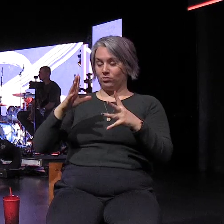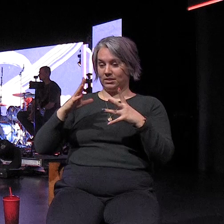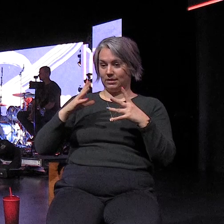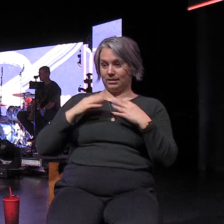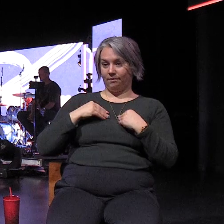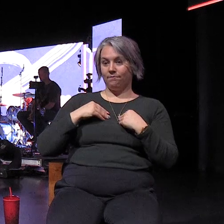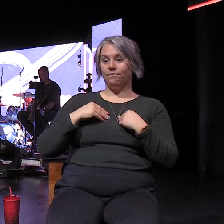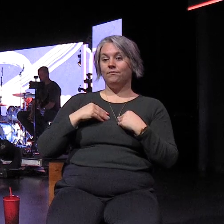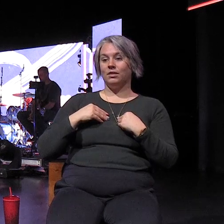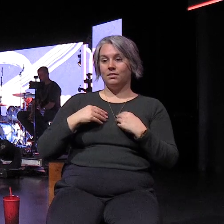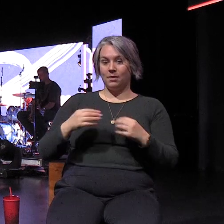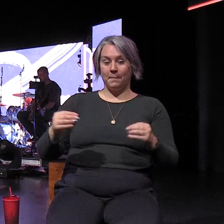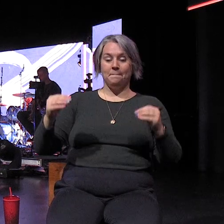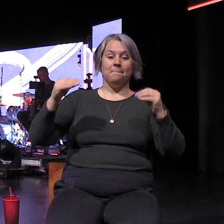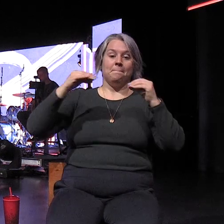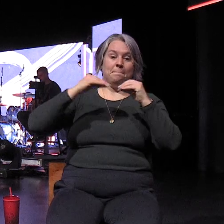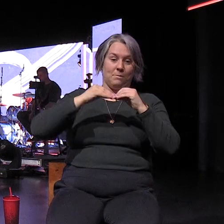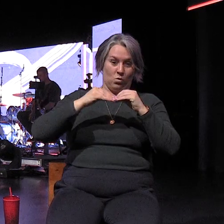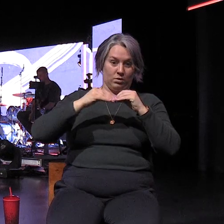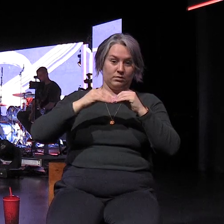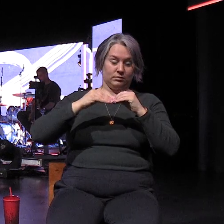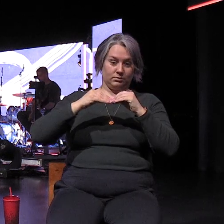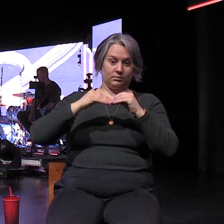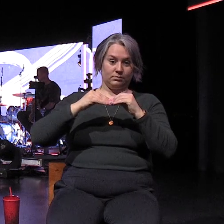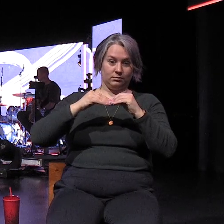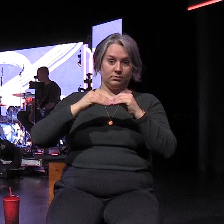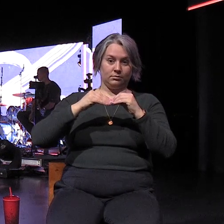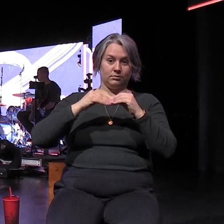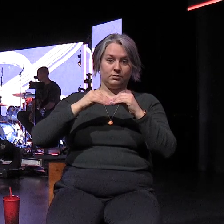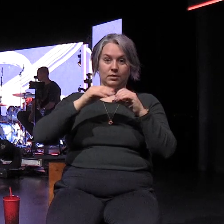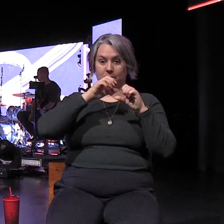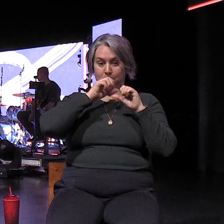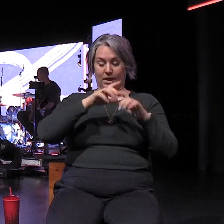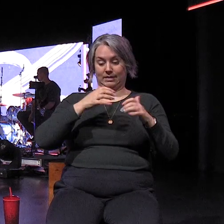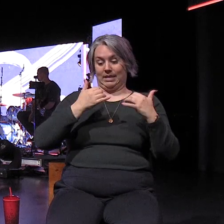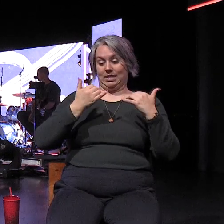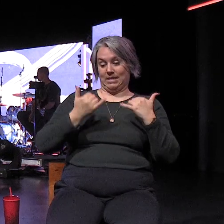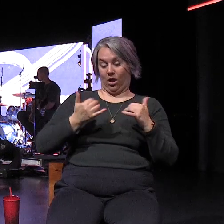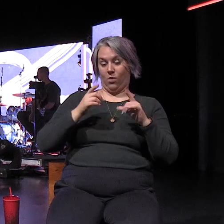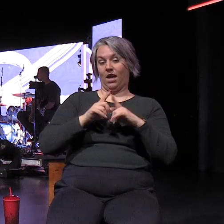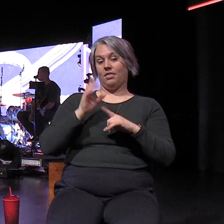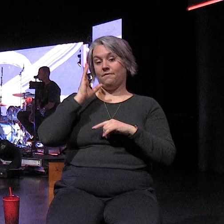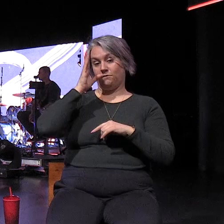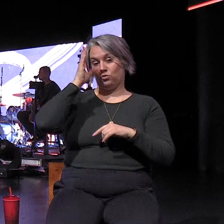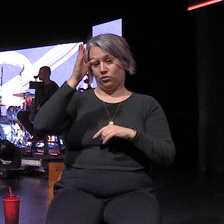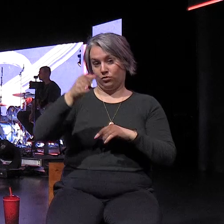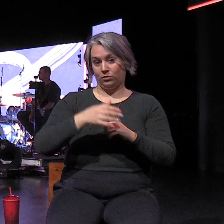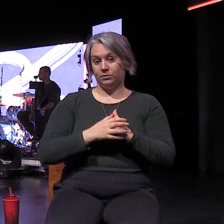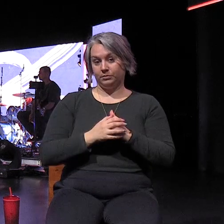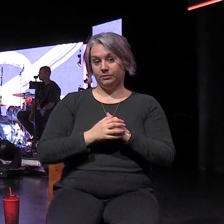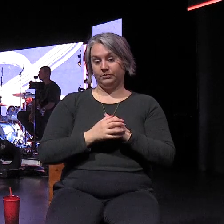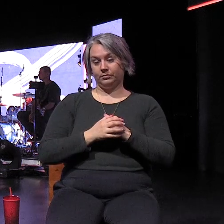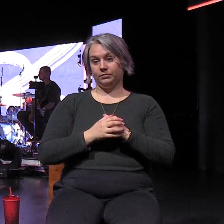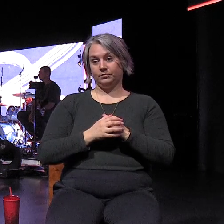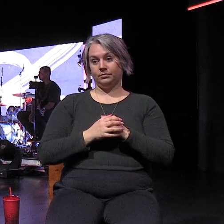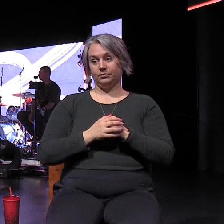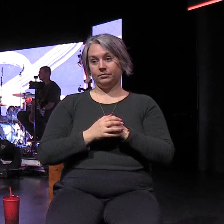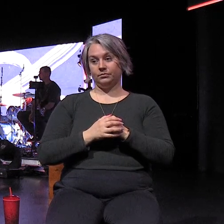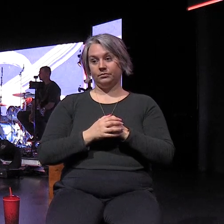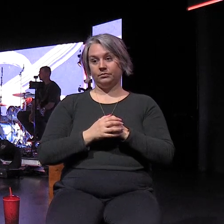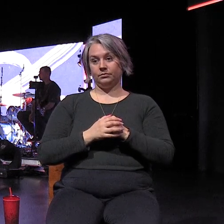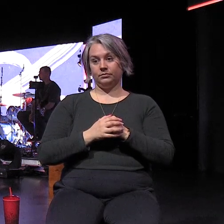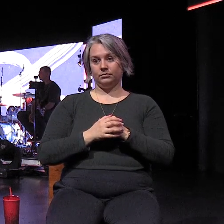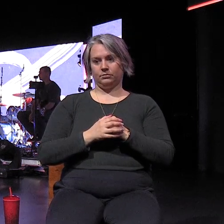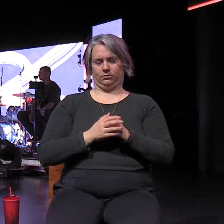many times more in this present time and in the age to come, eternal life. Now, these words of Jesus are